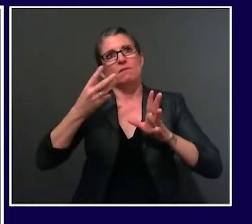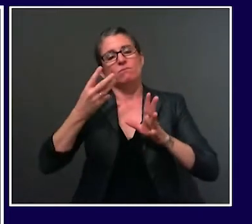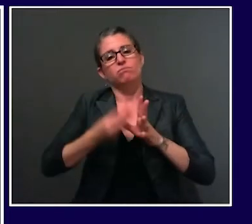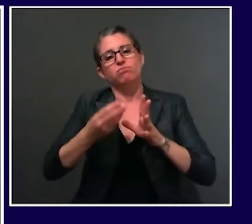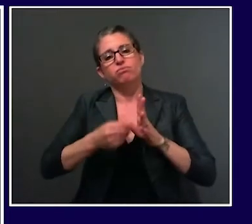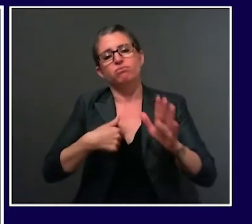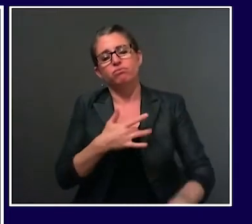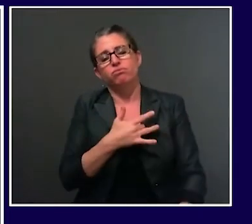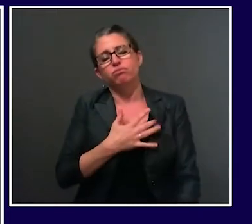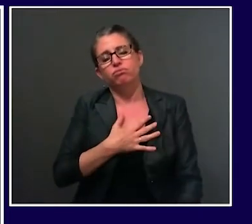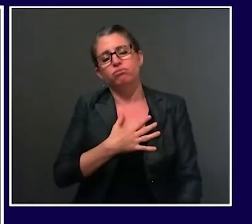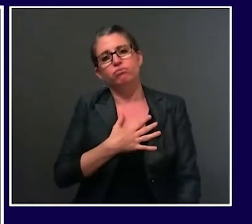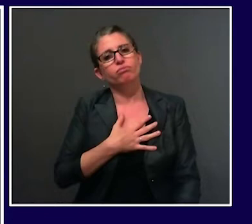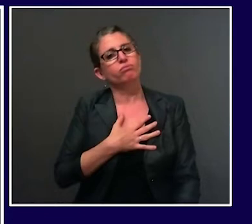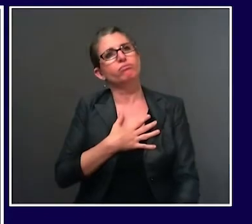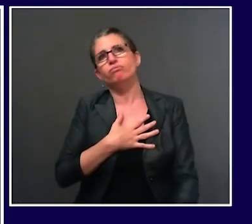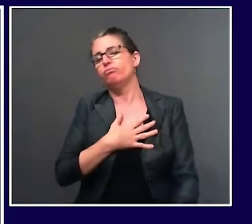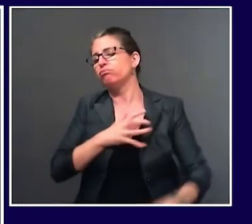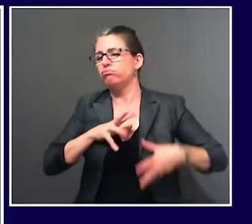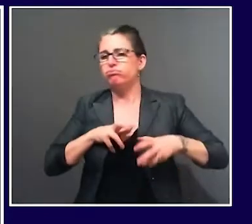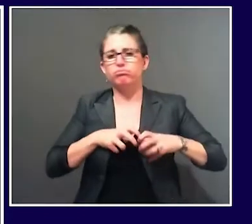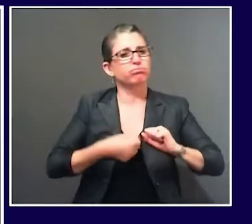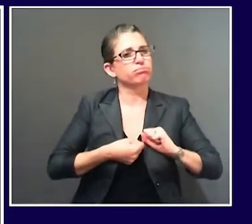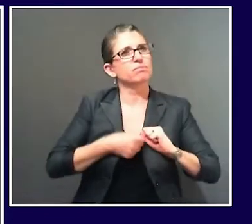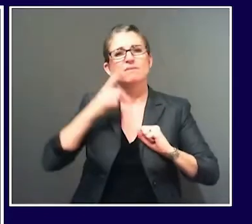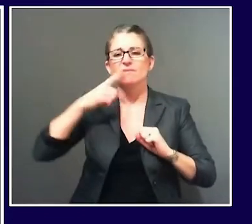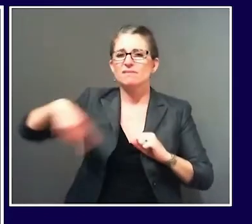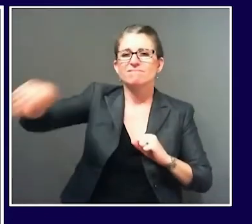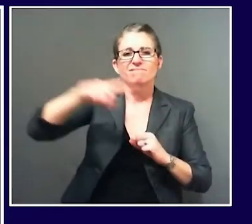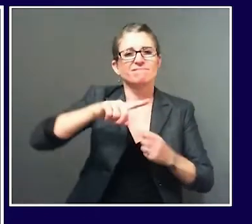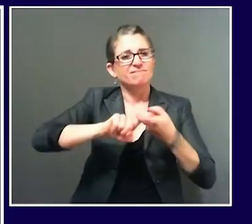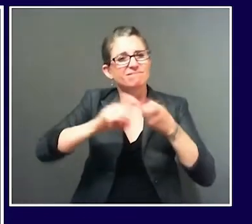this woman during this time of their grieving.